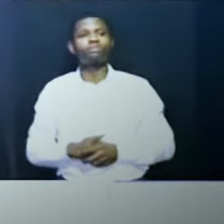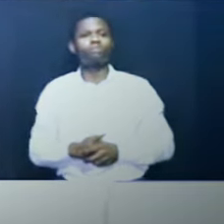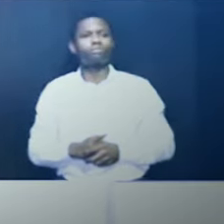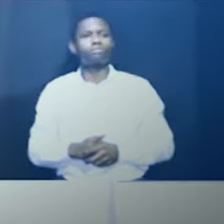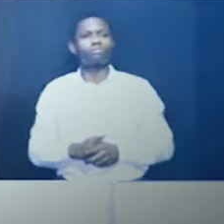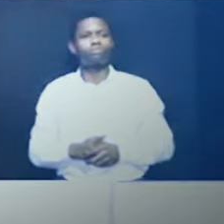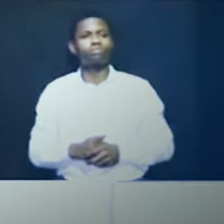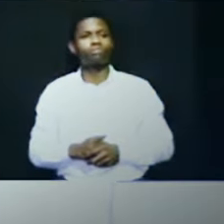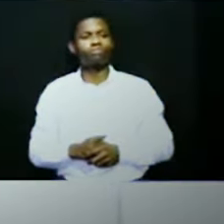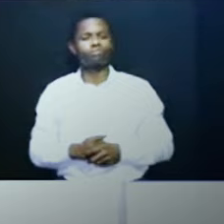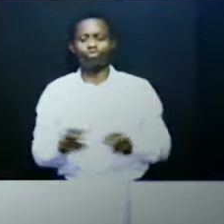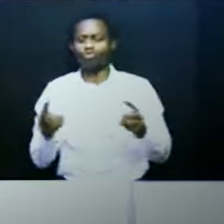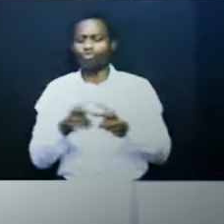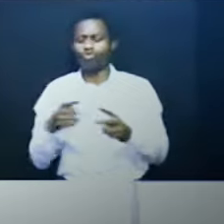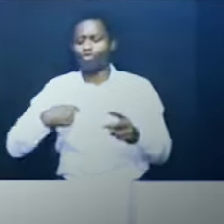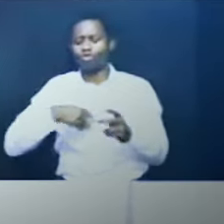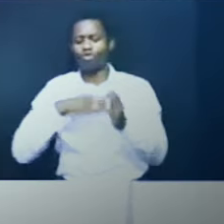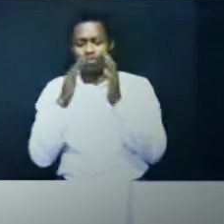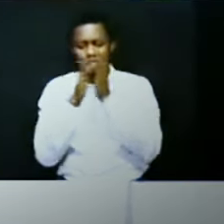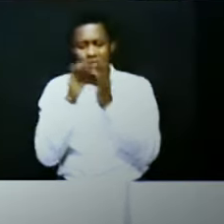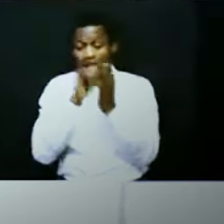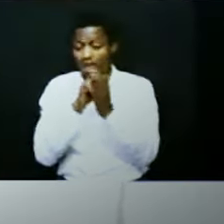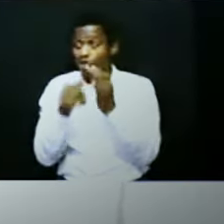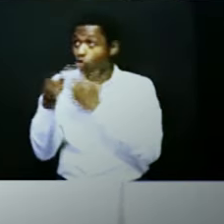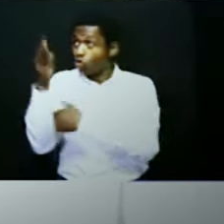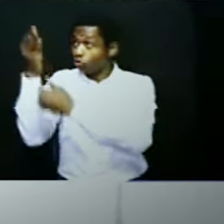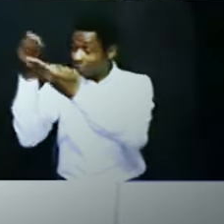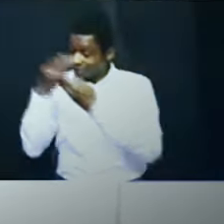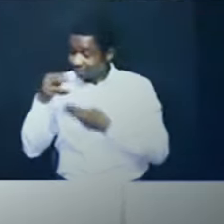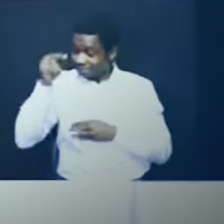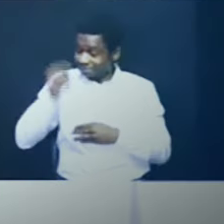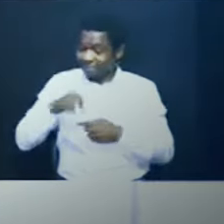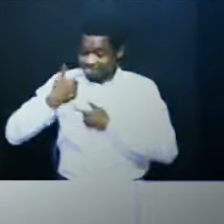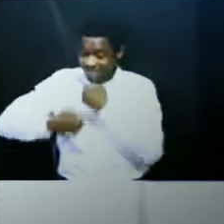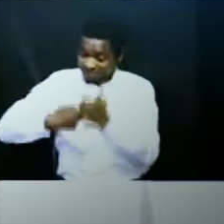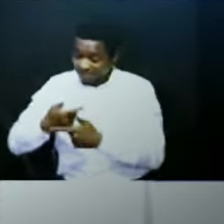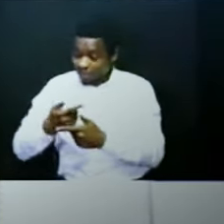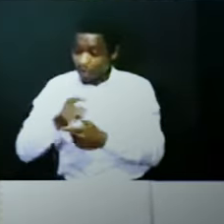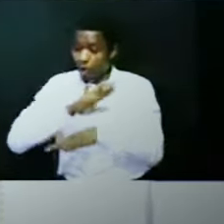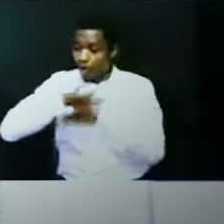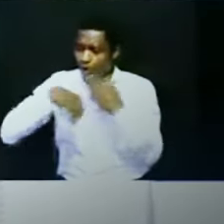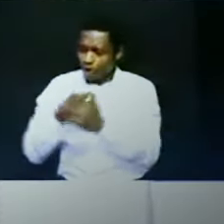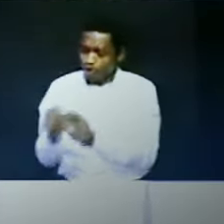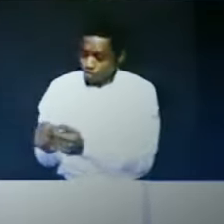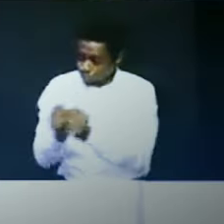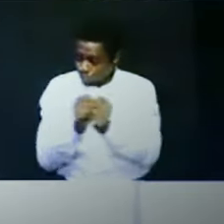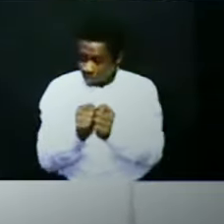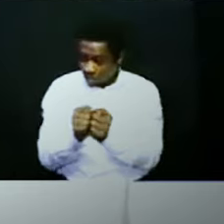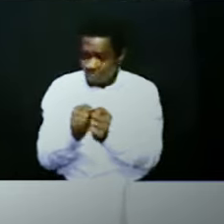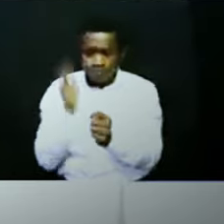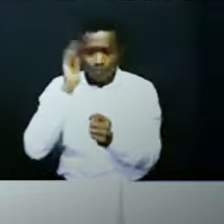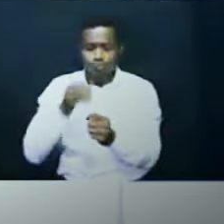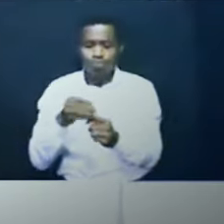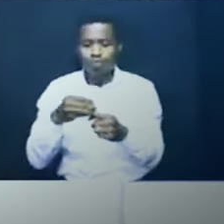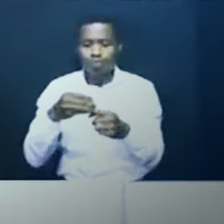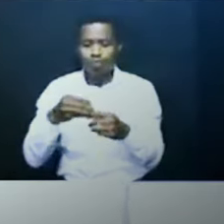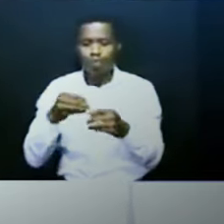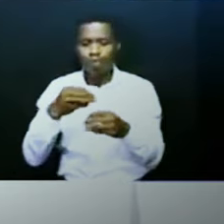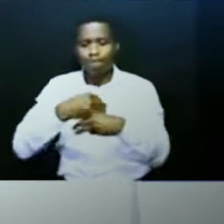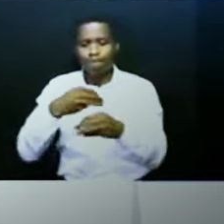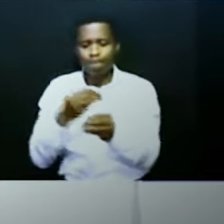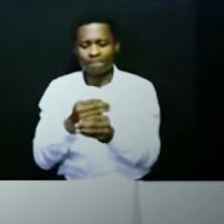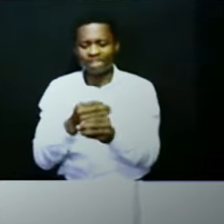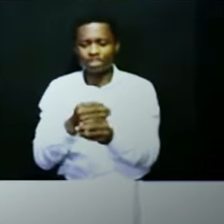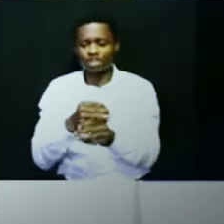So we are praying that God will grant us the needed grace that all of us together we will reposition the church for